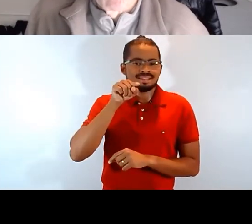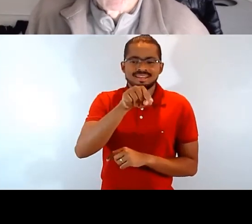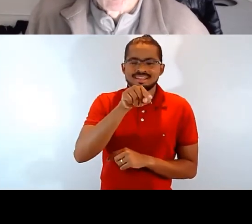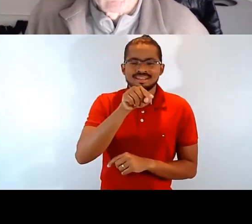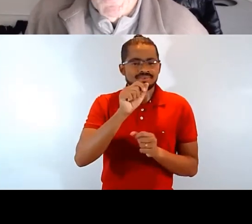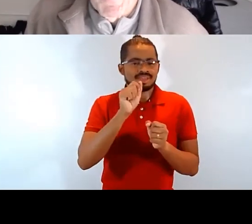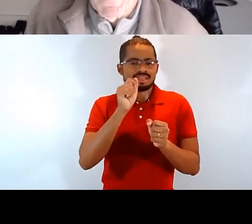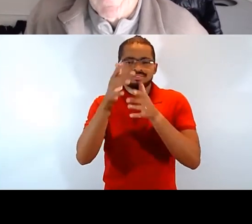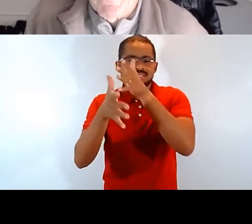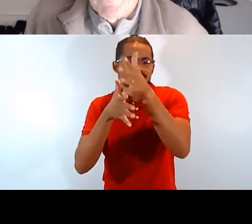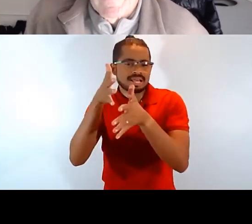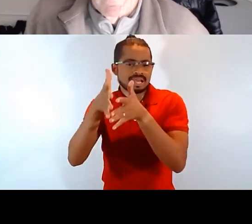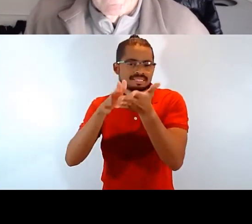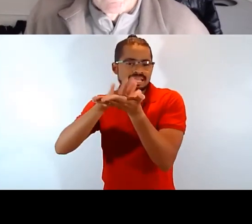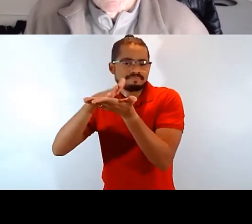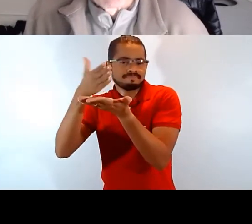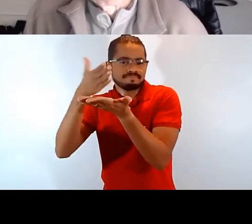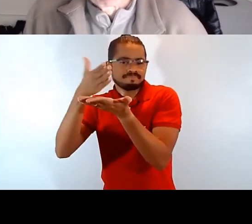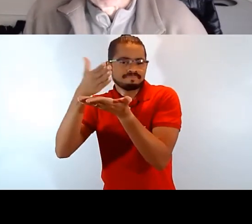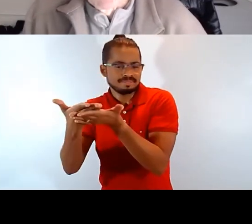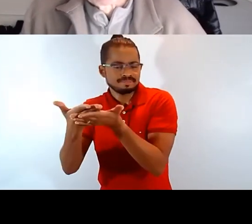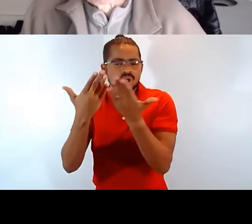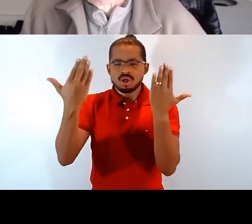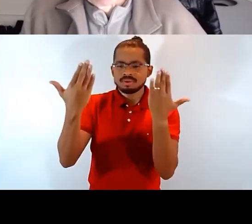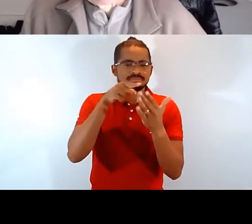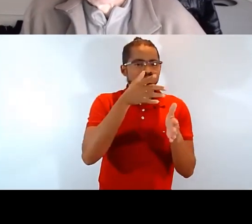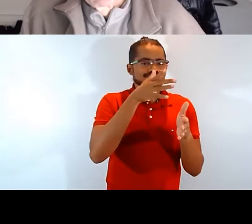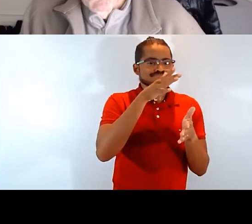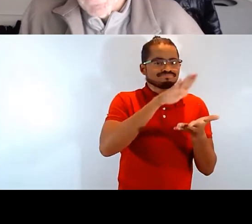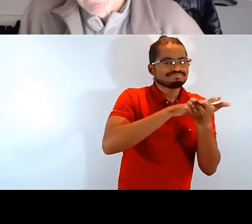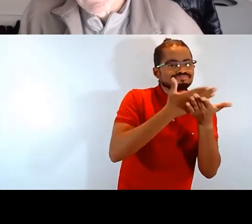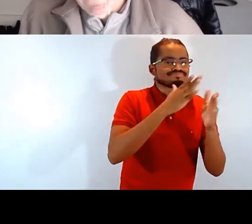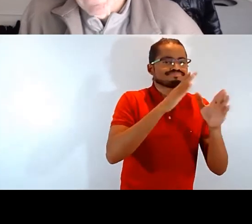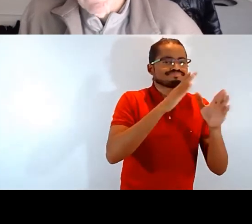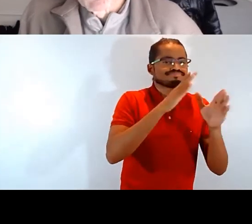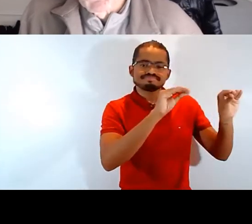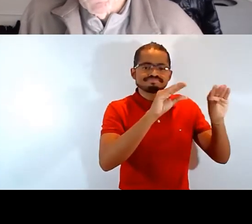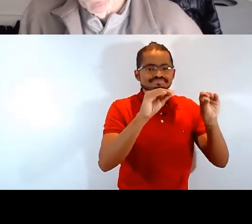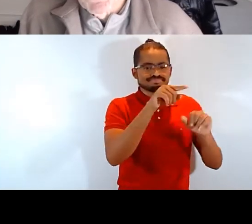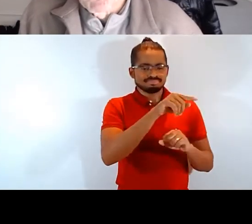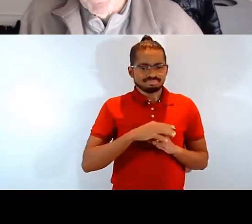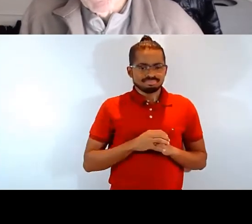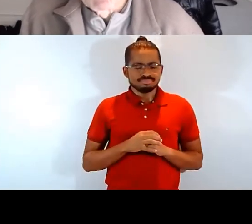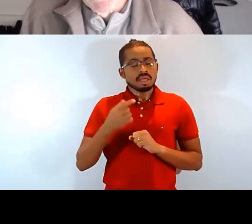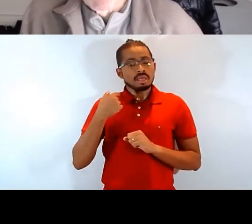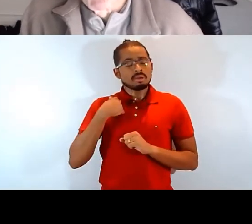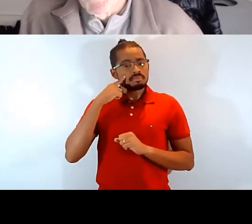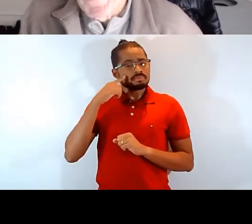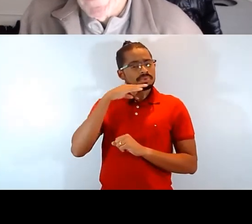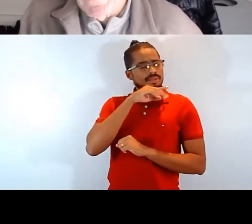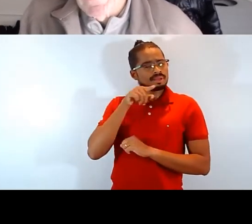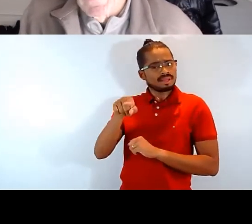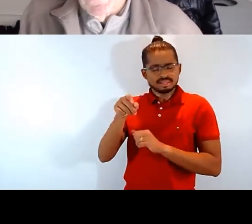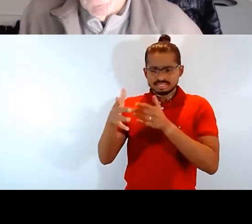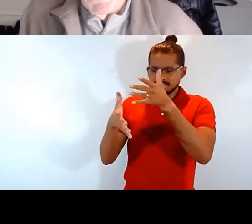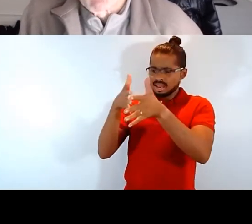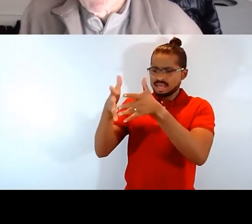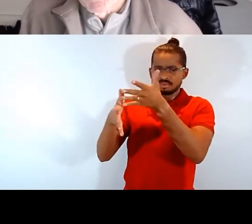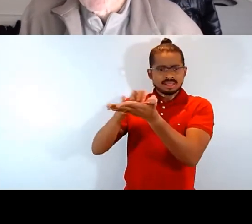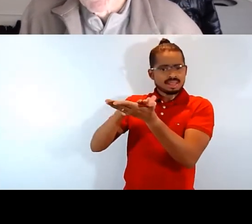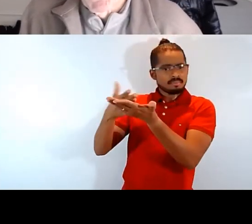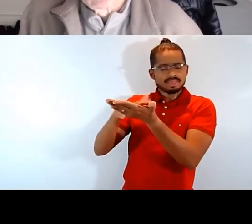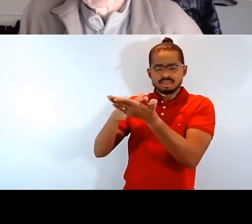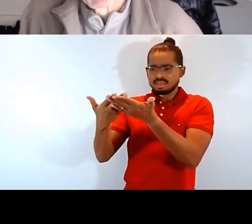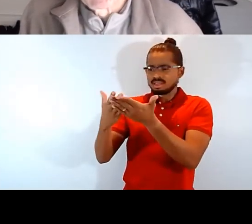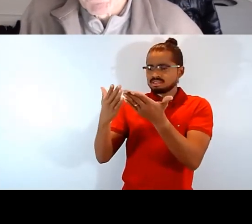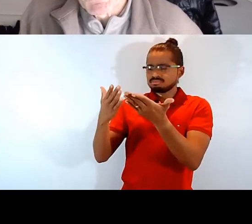language conference interpreting. I found that looking at sign language interpreting raised my awareness of things